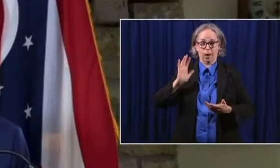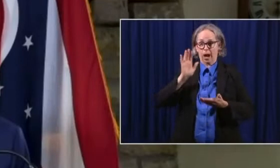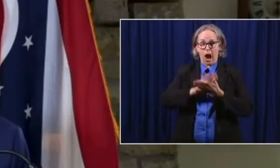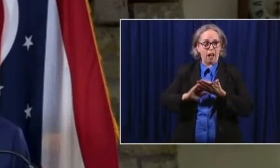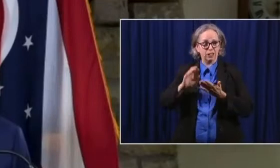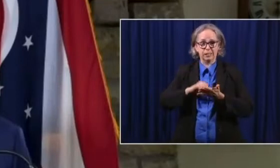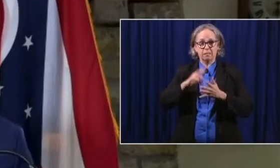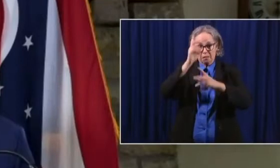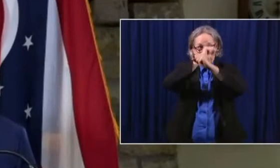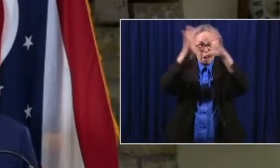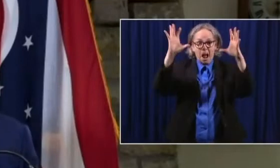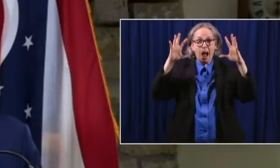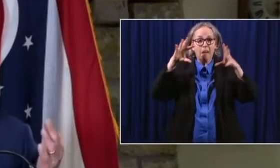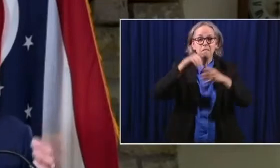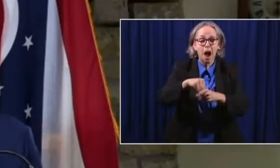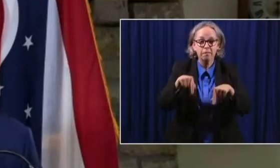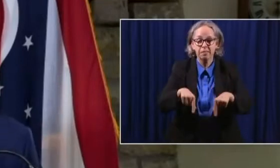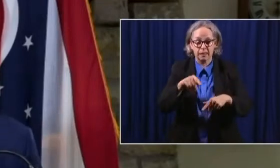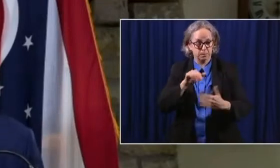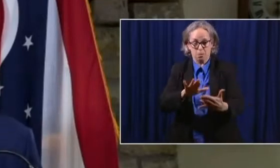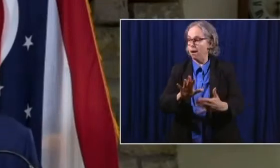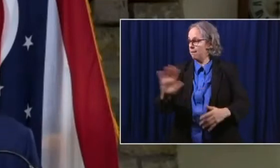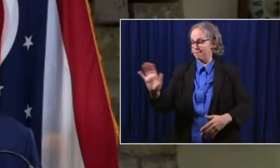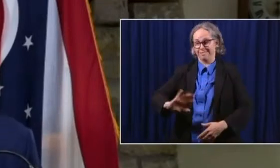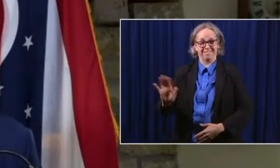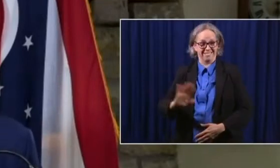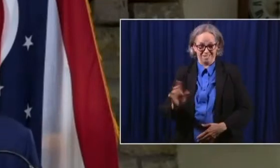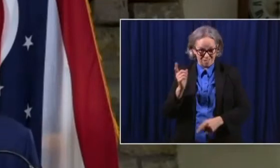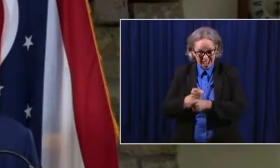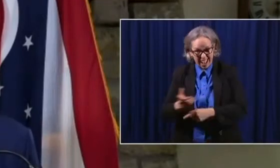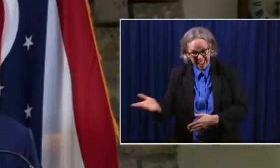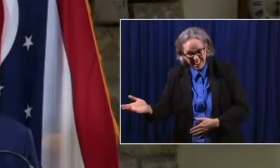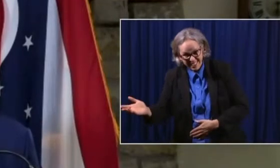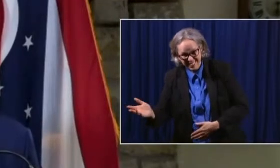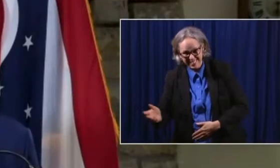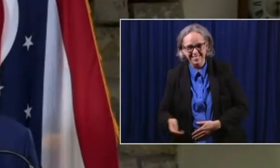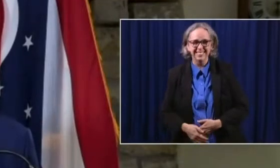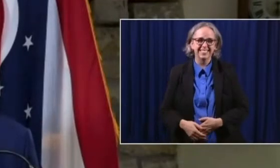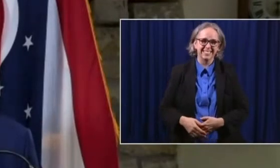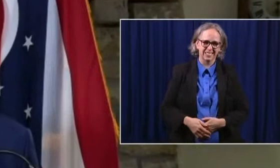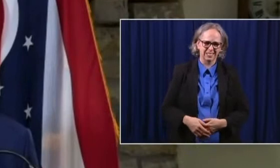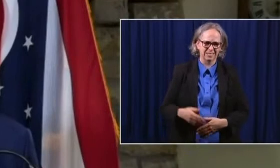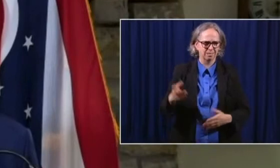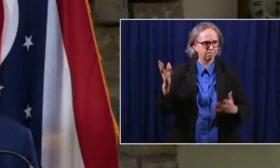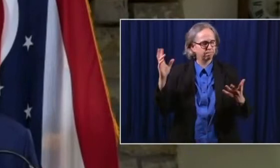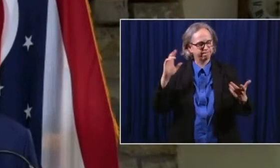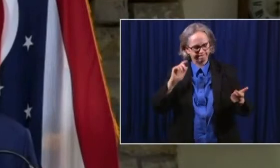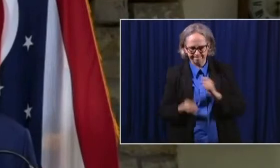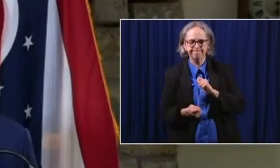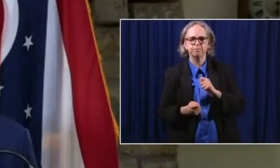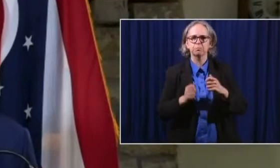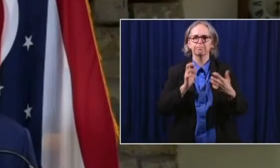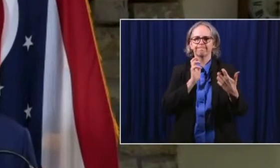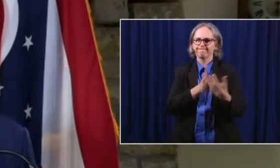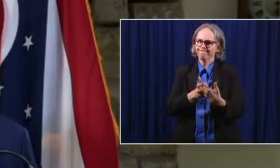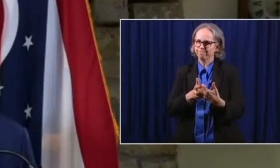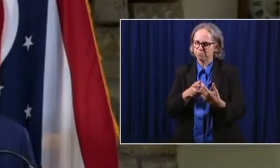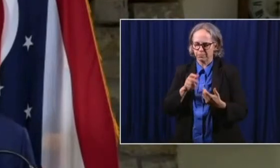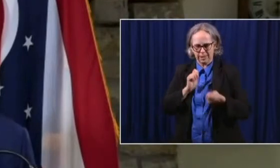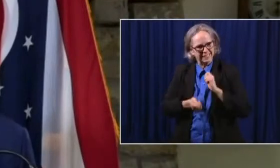remote learning for 9 weeks anyway. But you're adapting, and good luck to you and everybody at